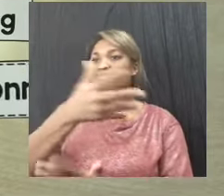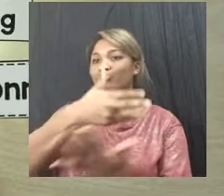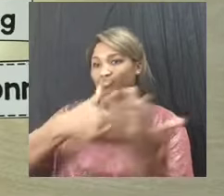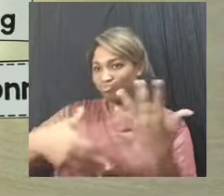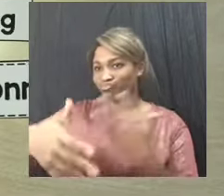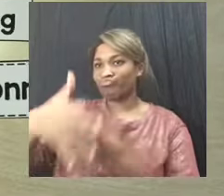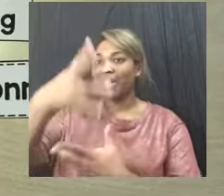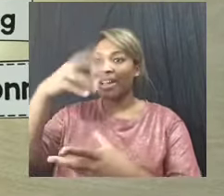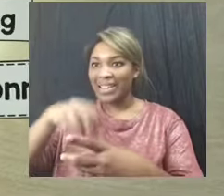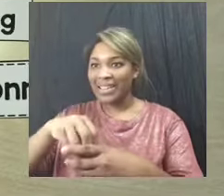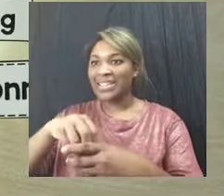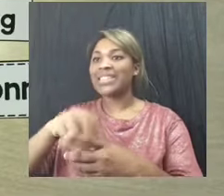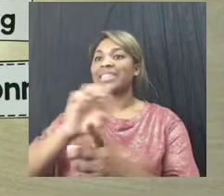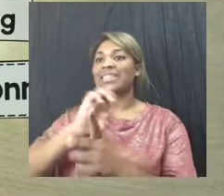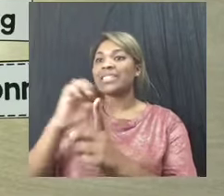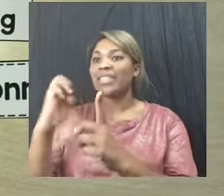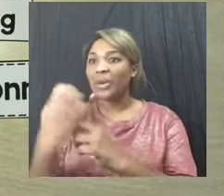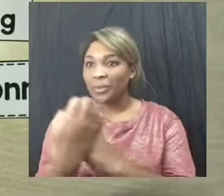an environment.